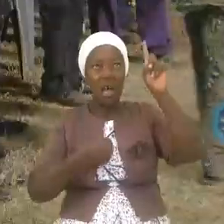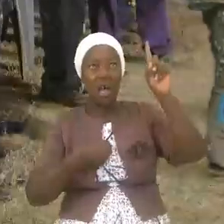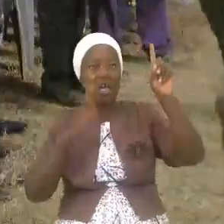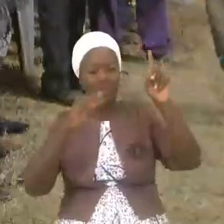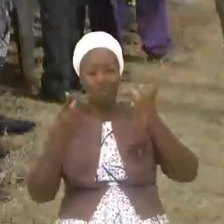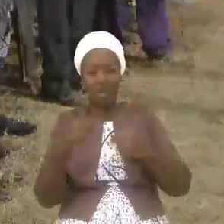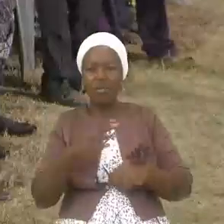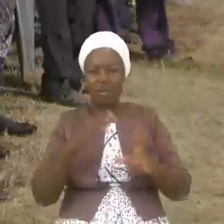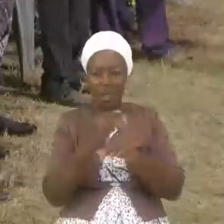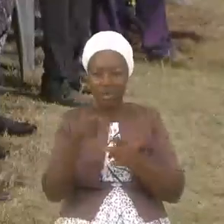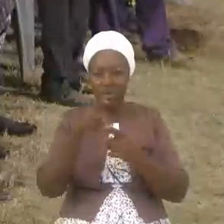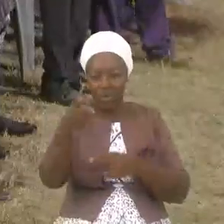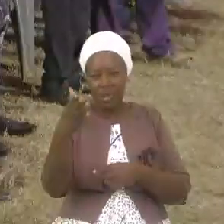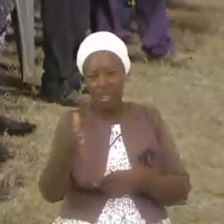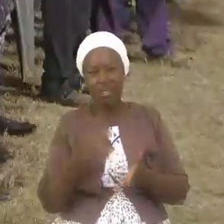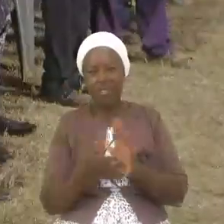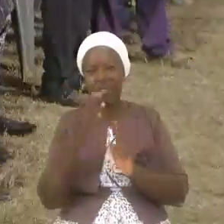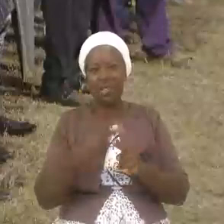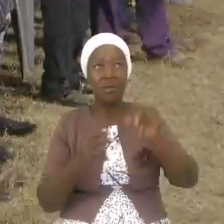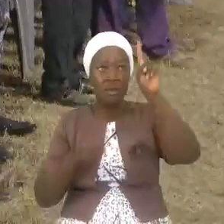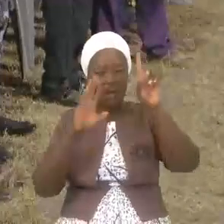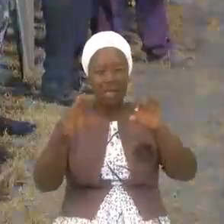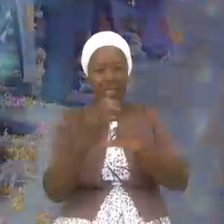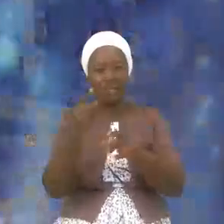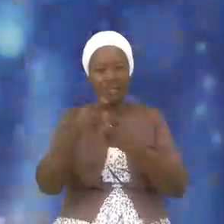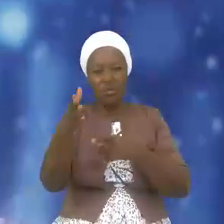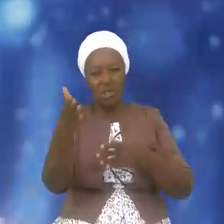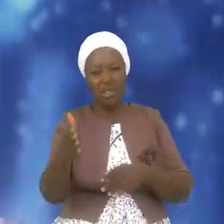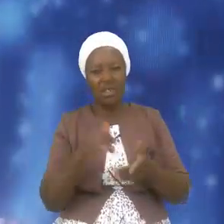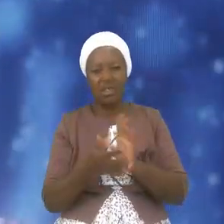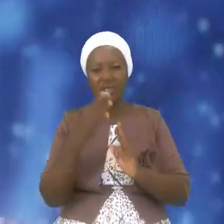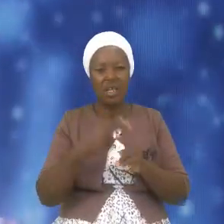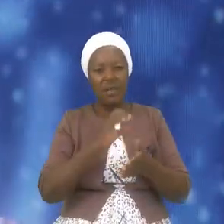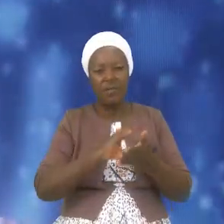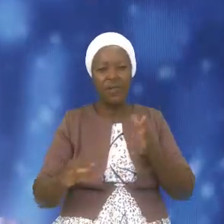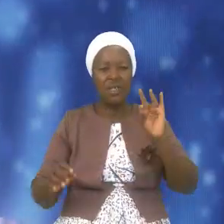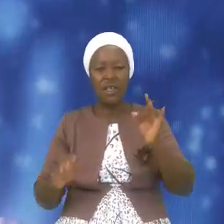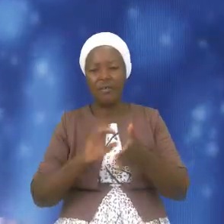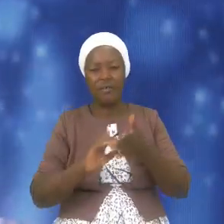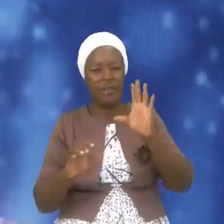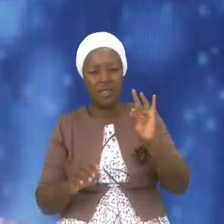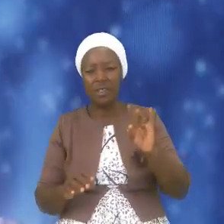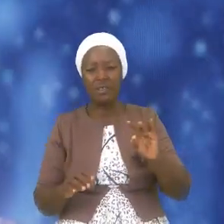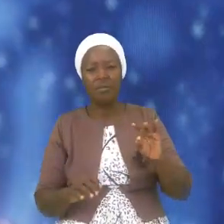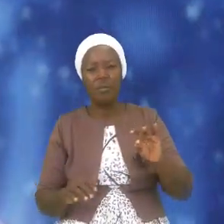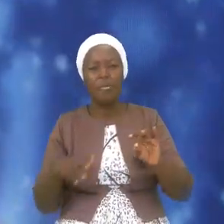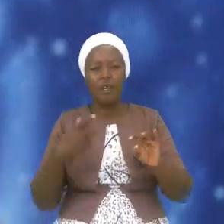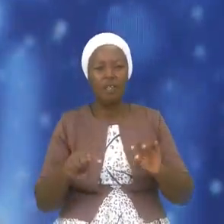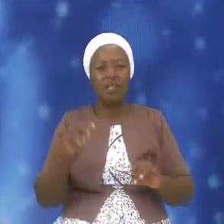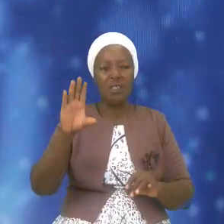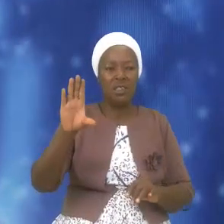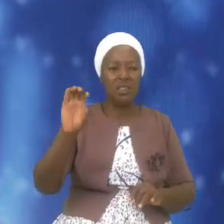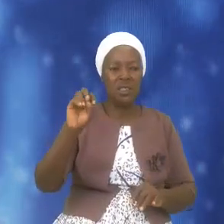there. Look at verse 8. In verse 8, the centurion answered and said, Lord, I am not